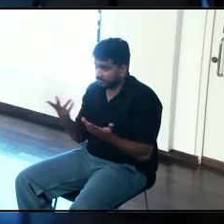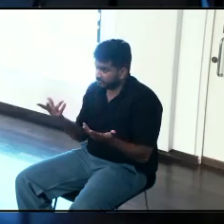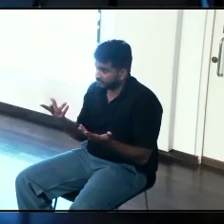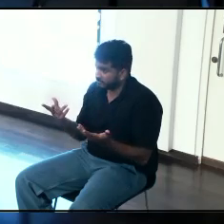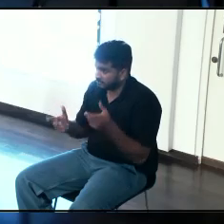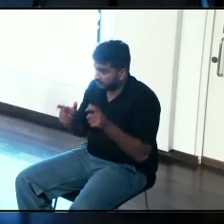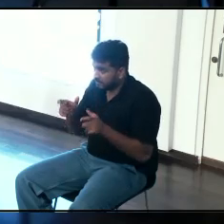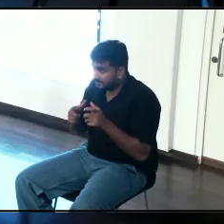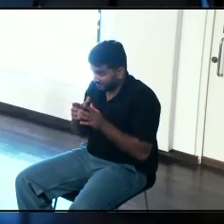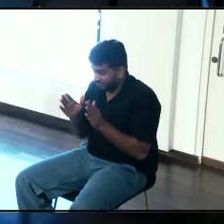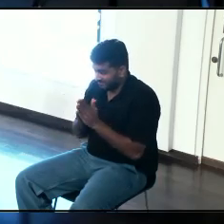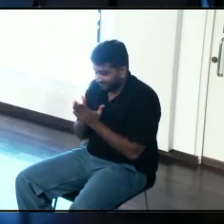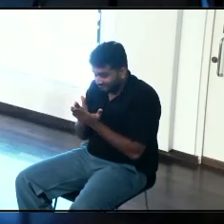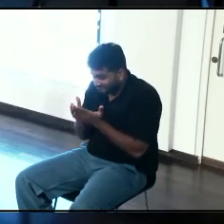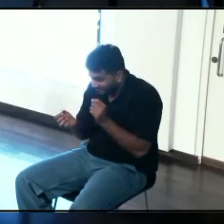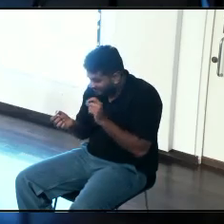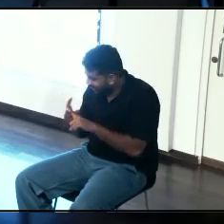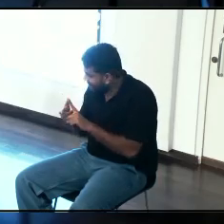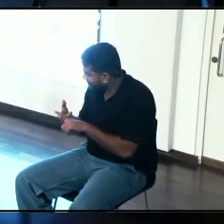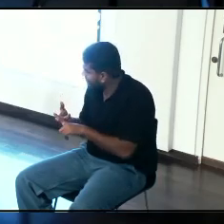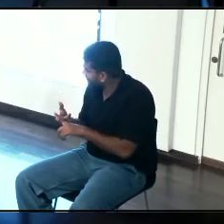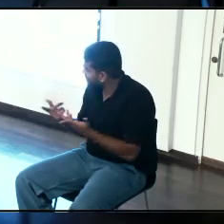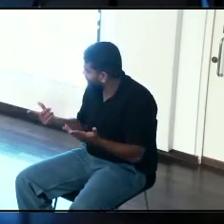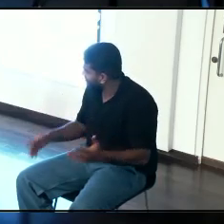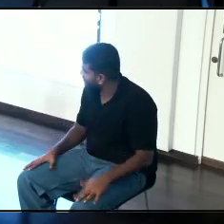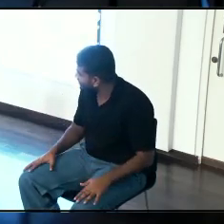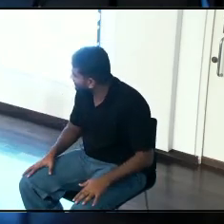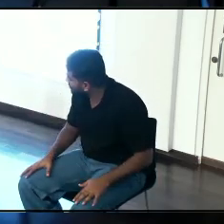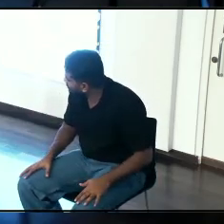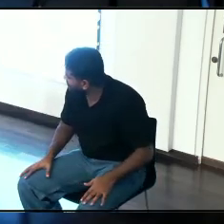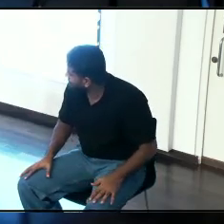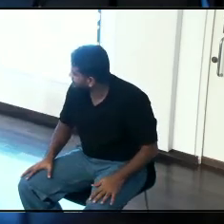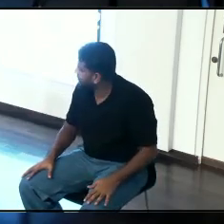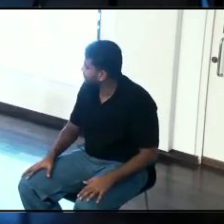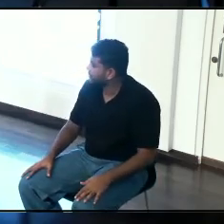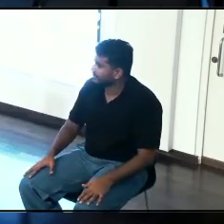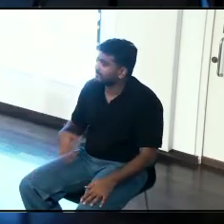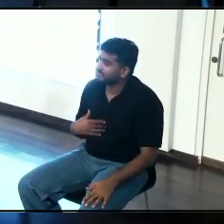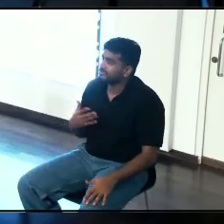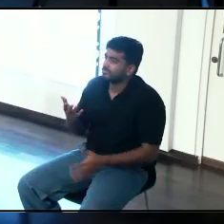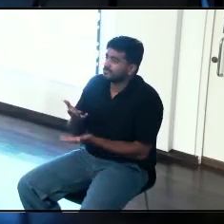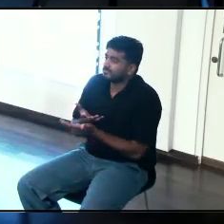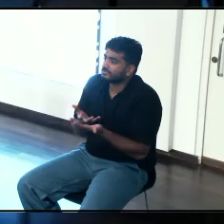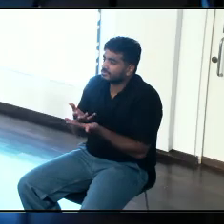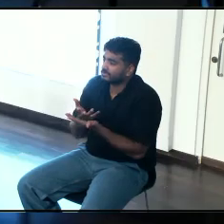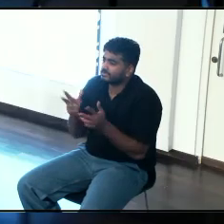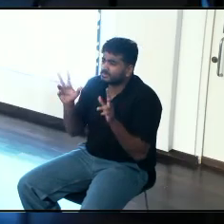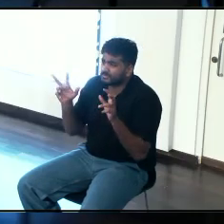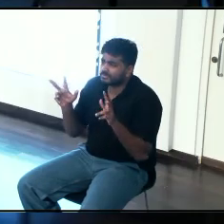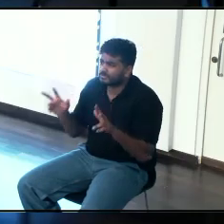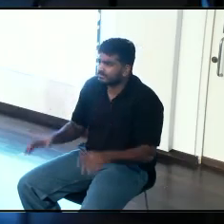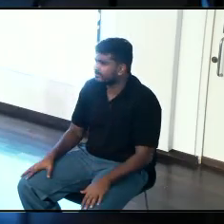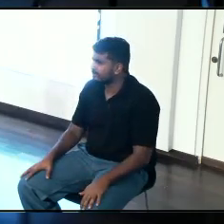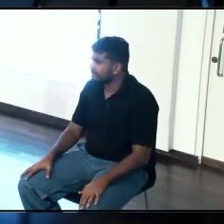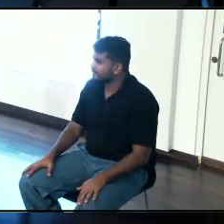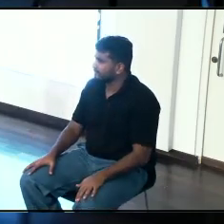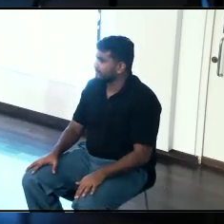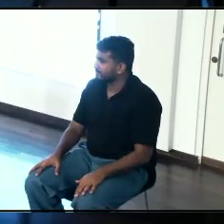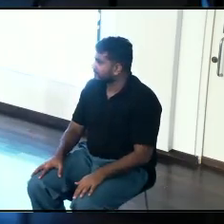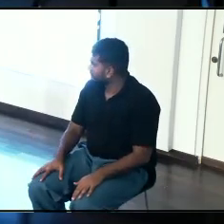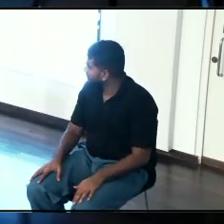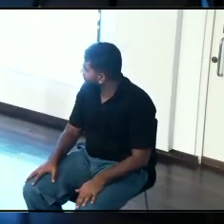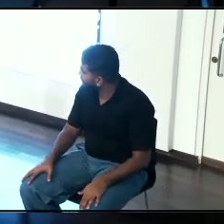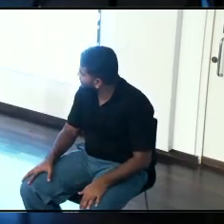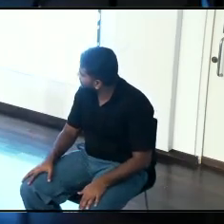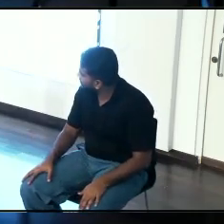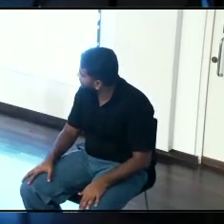of flows through the book in terms of provoking these kind of conversations. So since that's a sub-theme, we